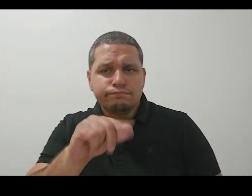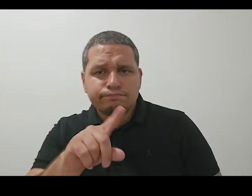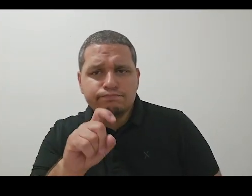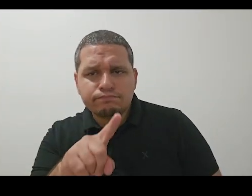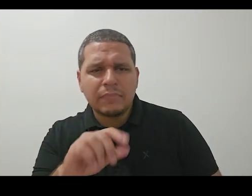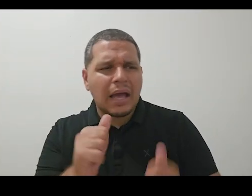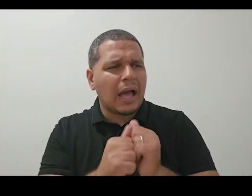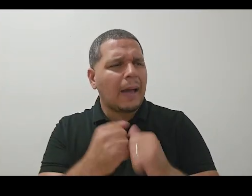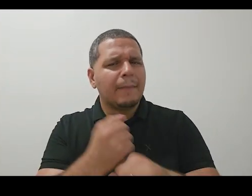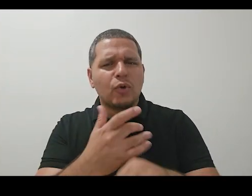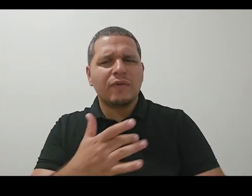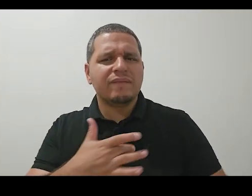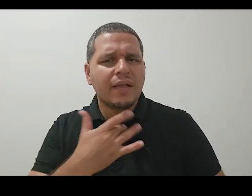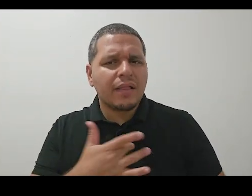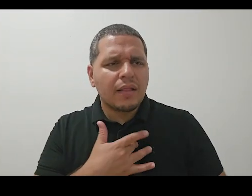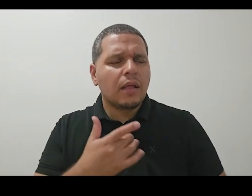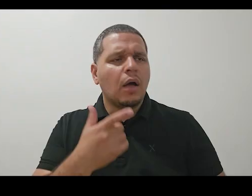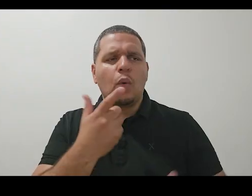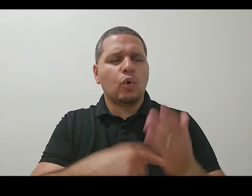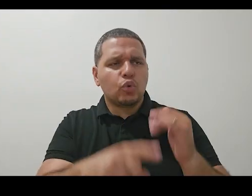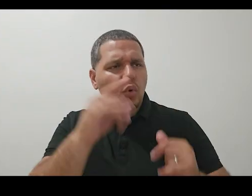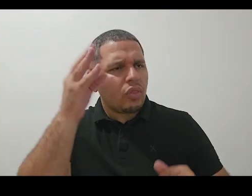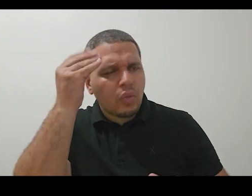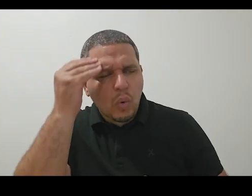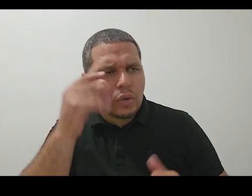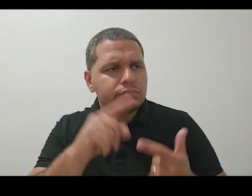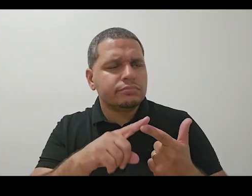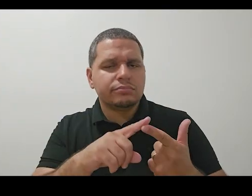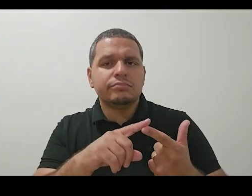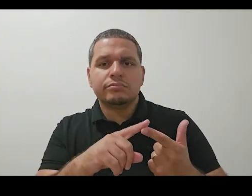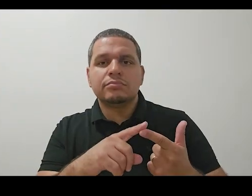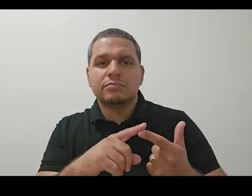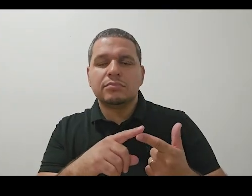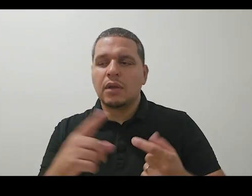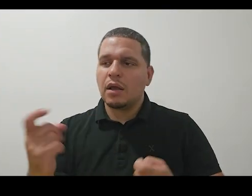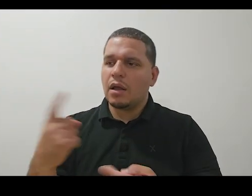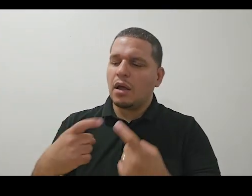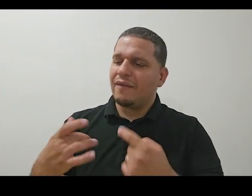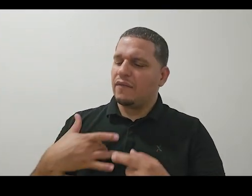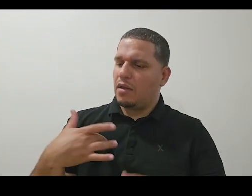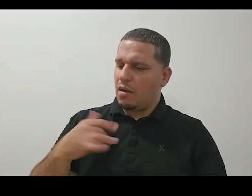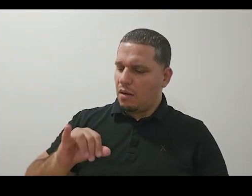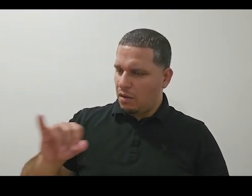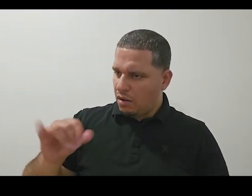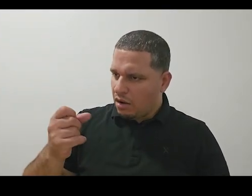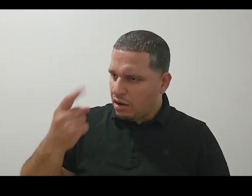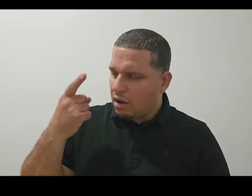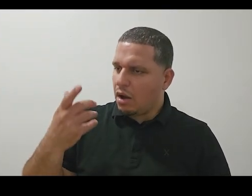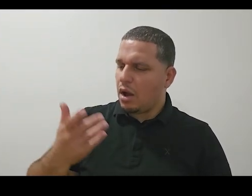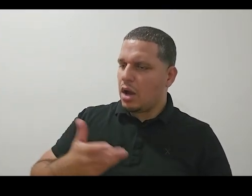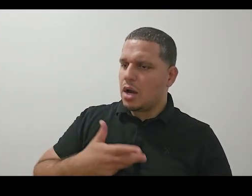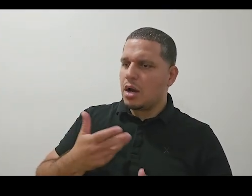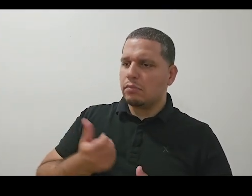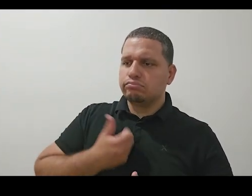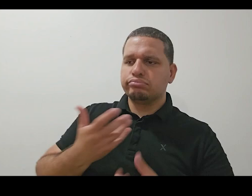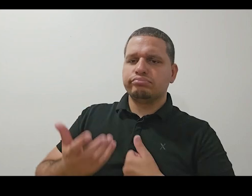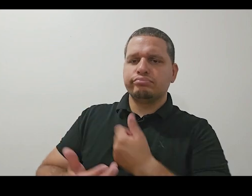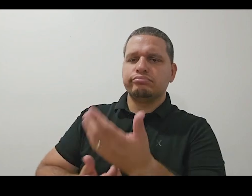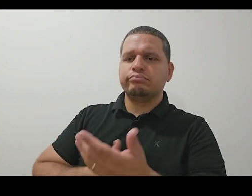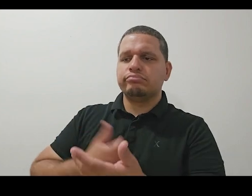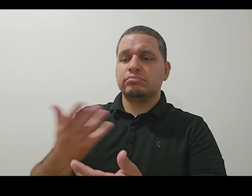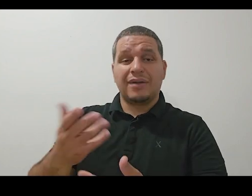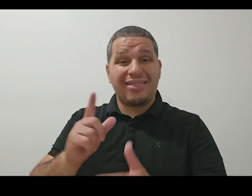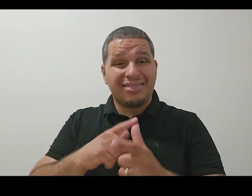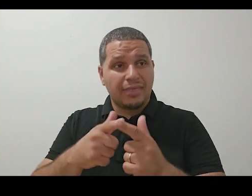a question. And how does that make you feel? And what are your thoughts? Mm-hmm. And and just allowing them and